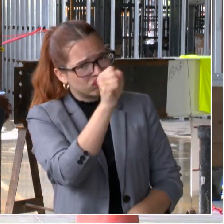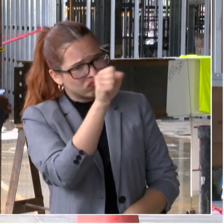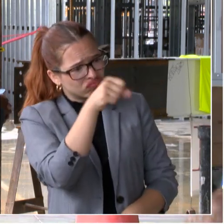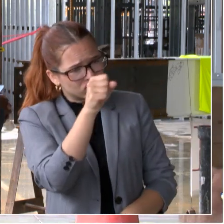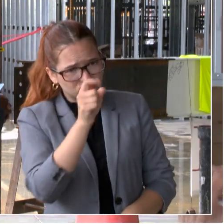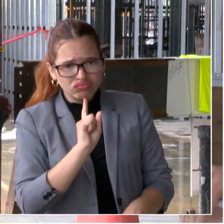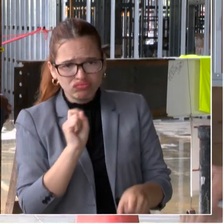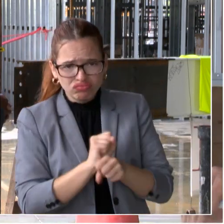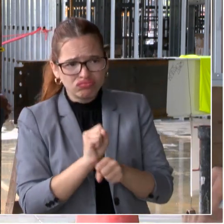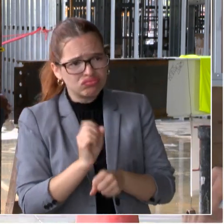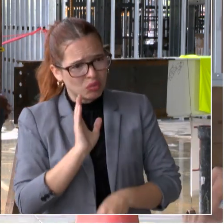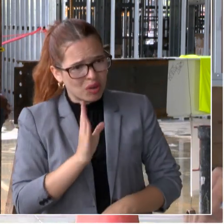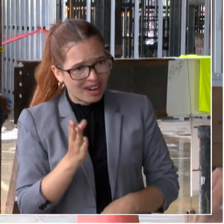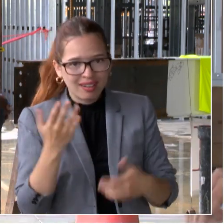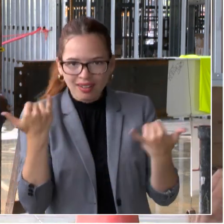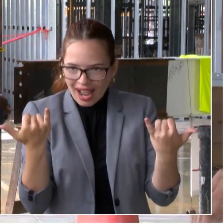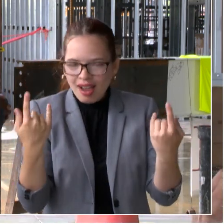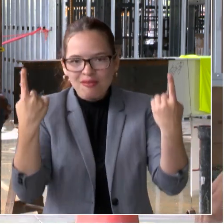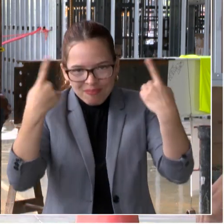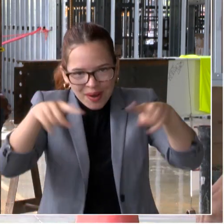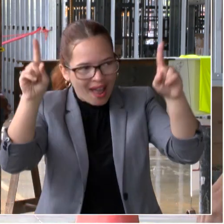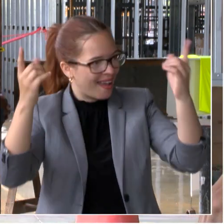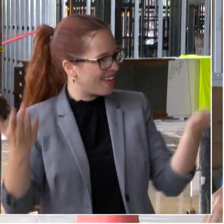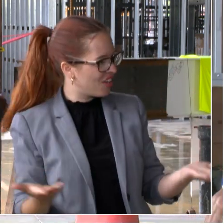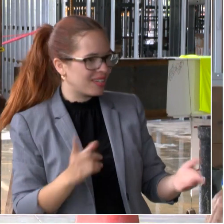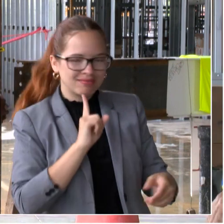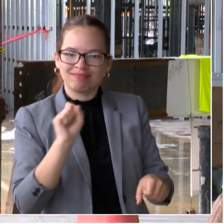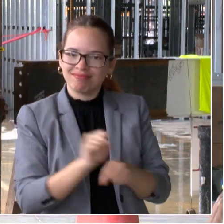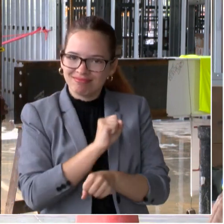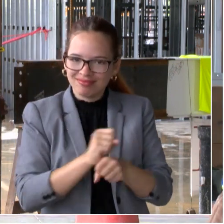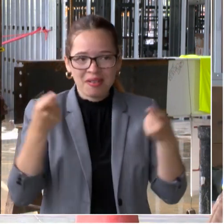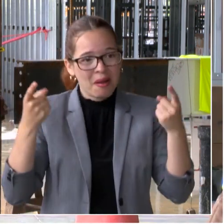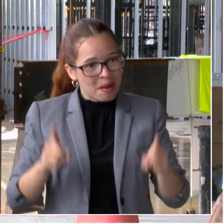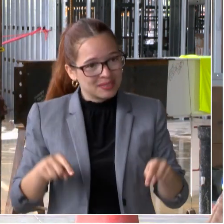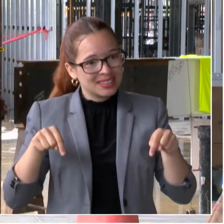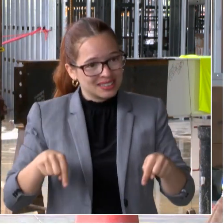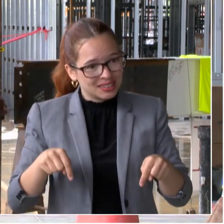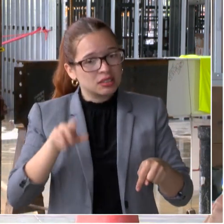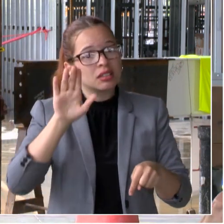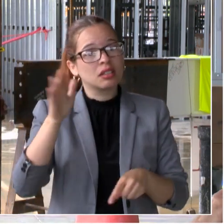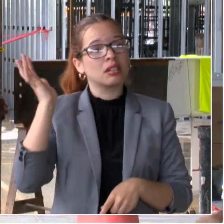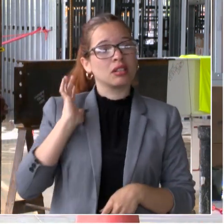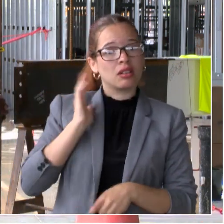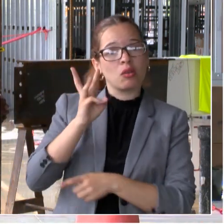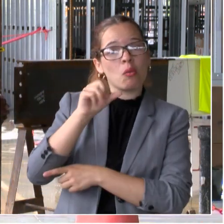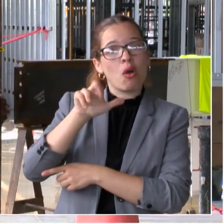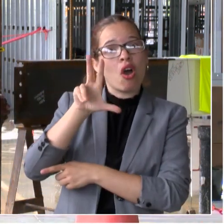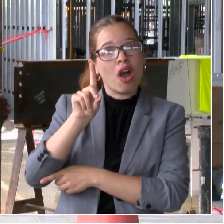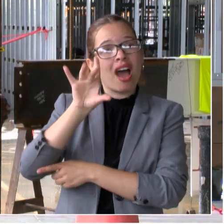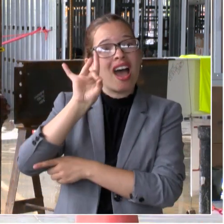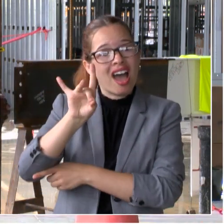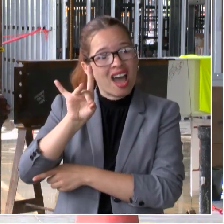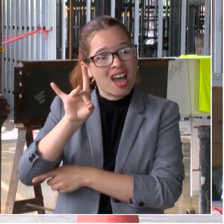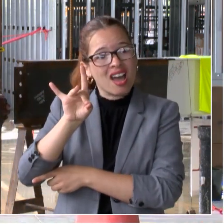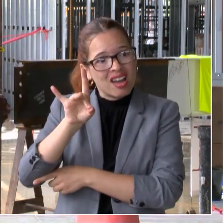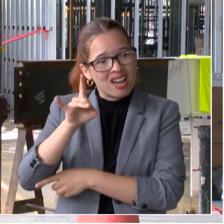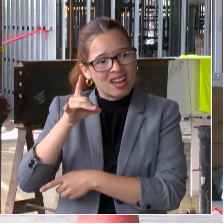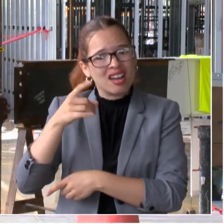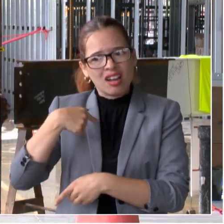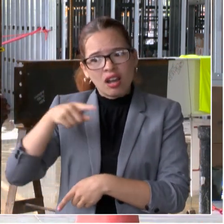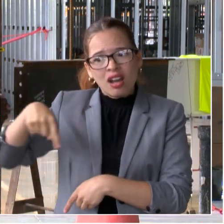deliver this hospital. And then Wayne sent me a message and said, are you serious? I said, I'm very serious, and we're